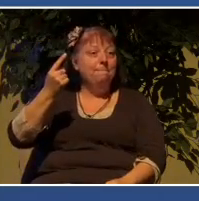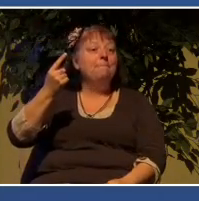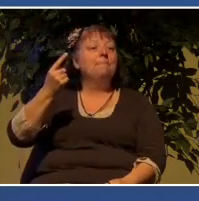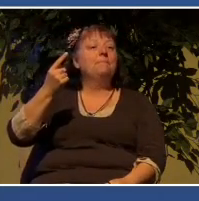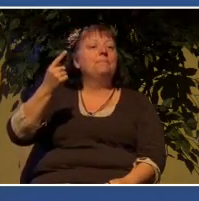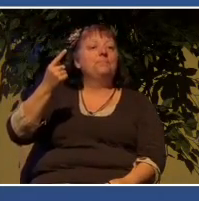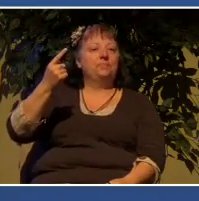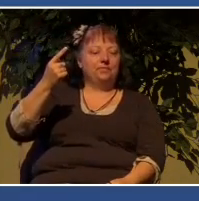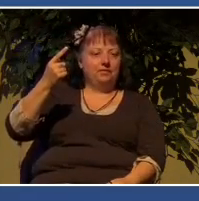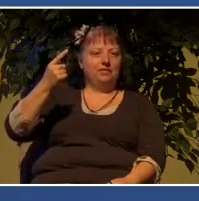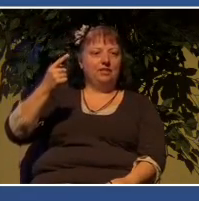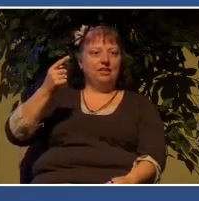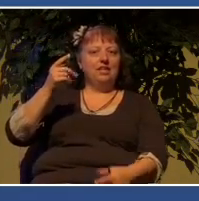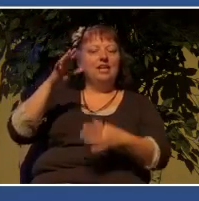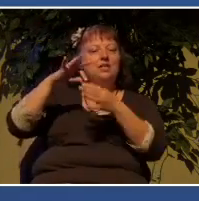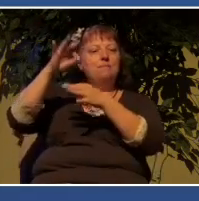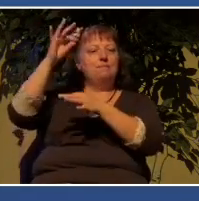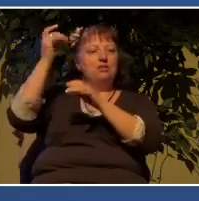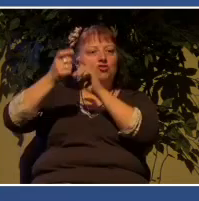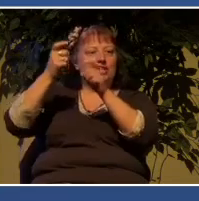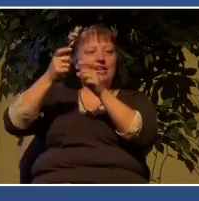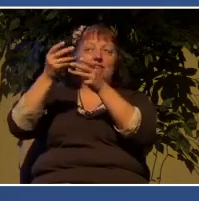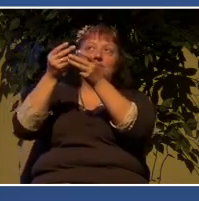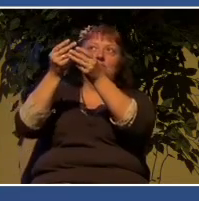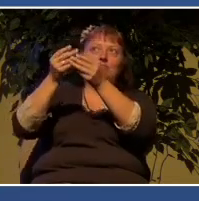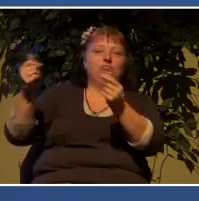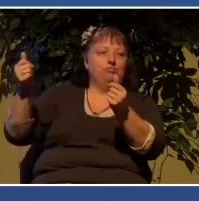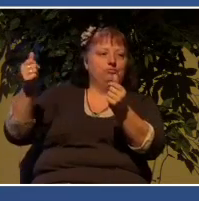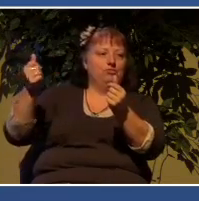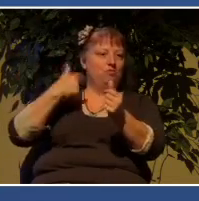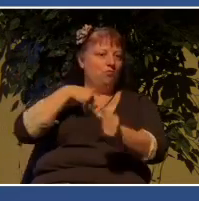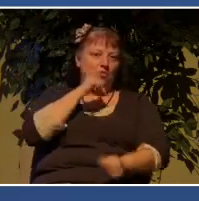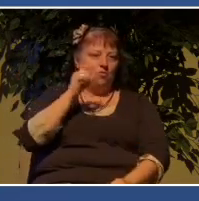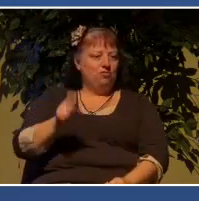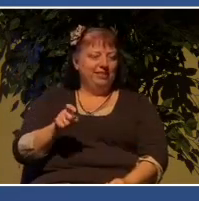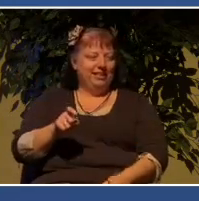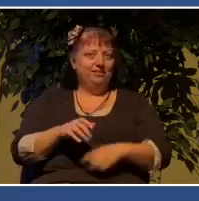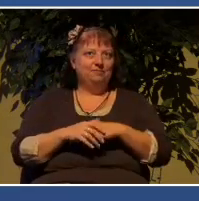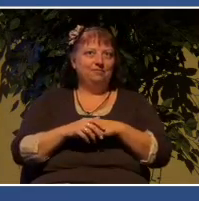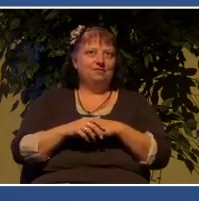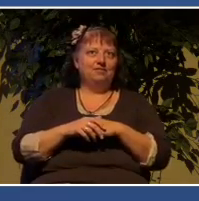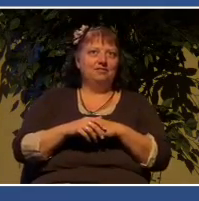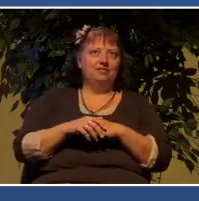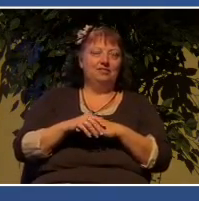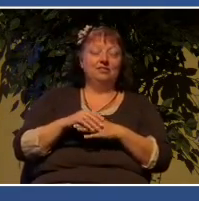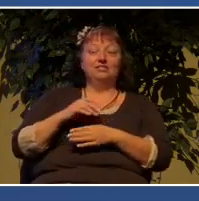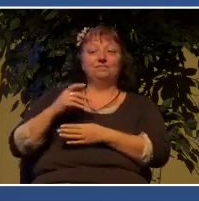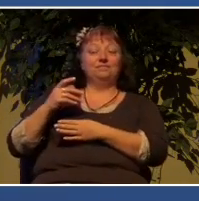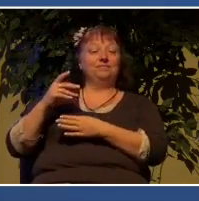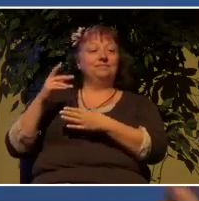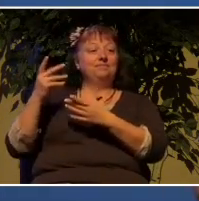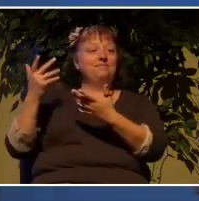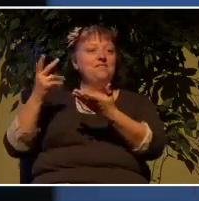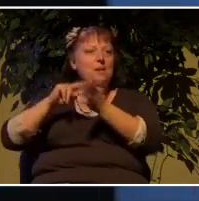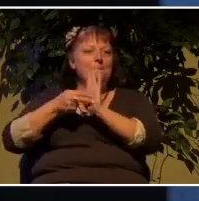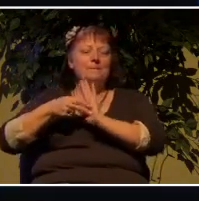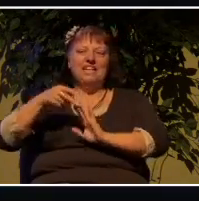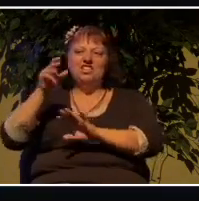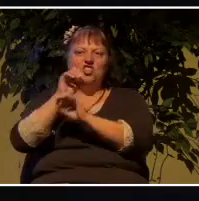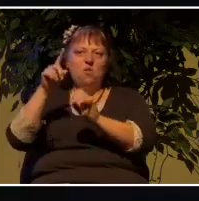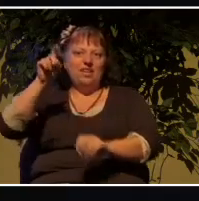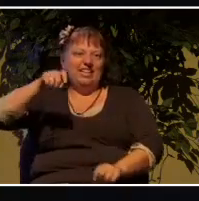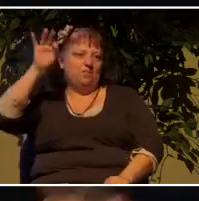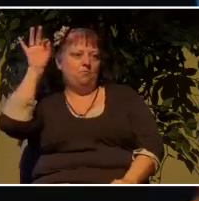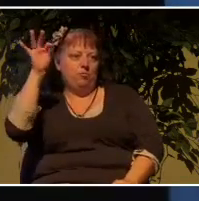is maybe Roberta and her worship teams. All the rest of us, we're going to be out of work. Nobody needs to preach. Nobody needs to do evangelism. Nobody needs to do any